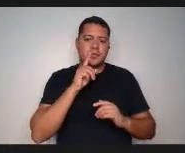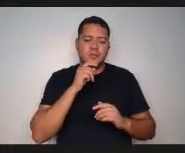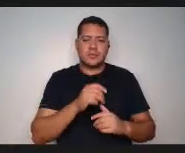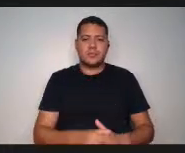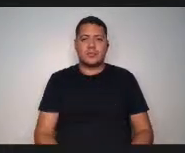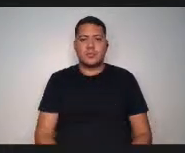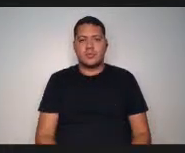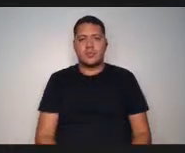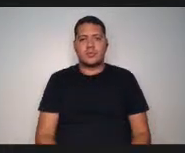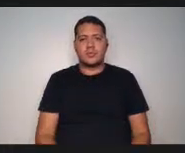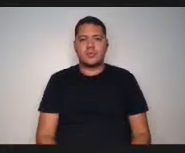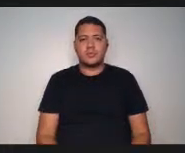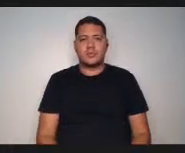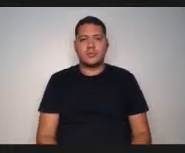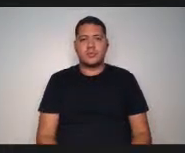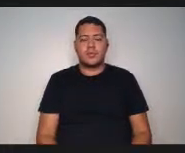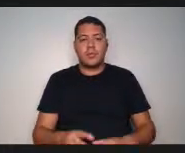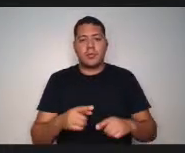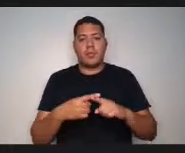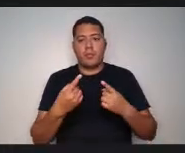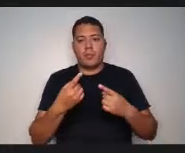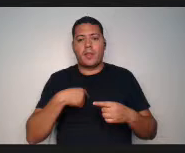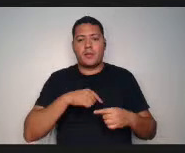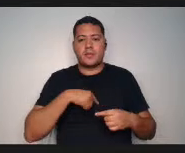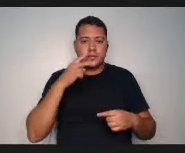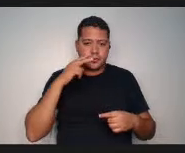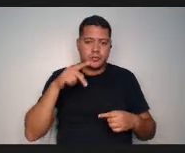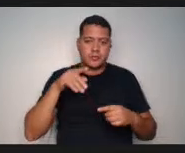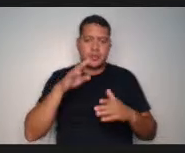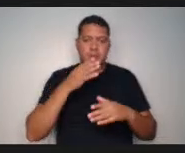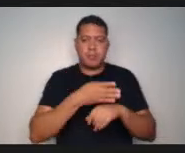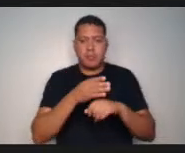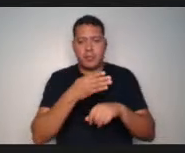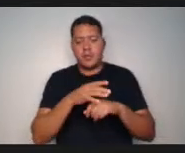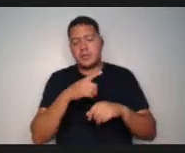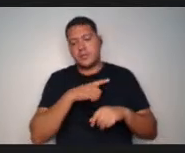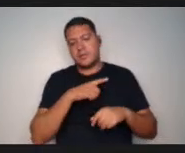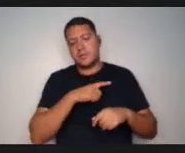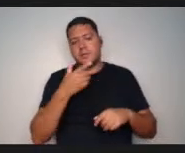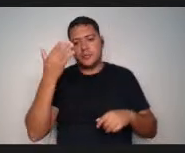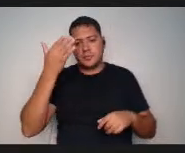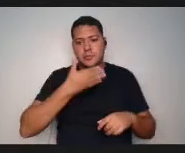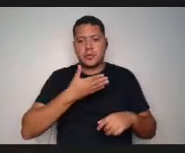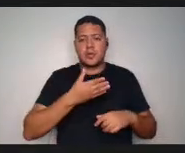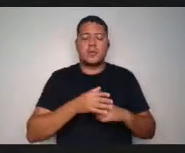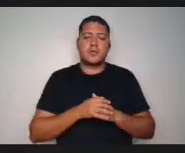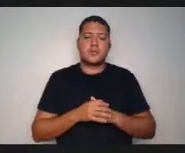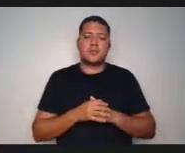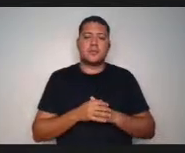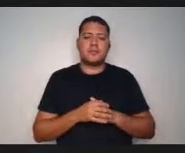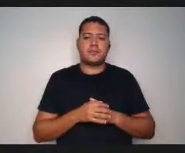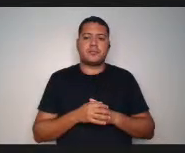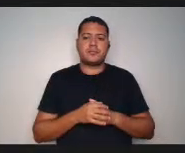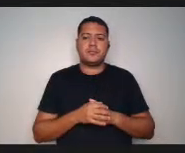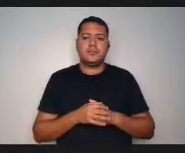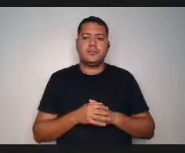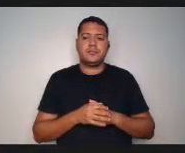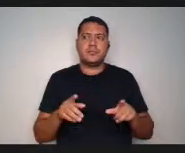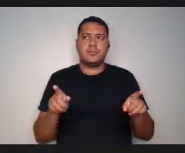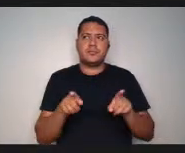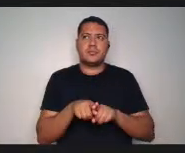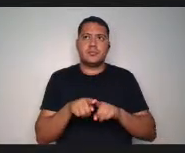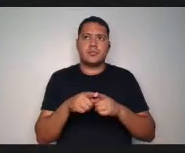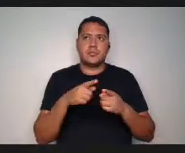evidence-based practices, and it also mostly includes a form of participatory action